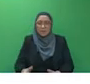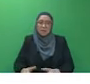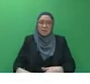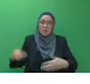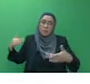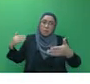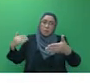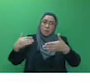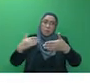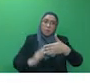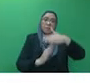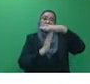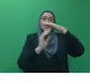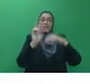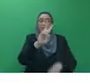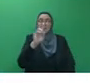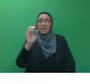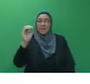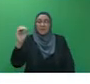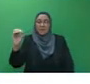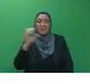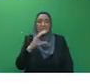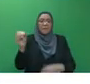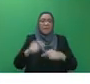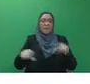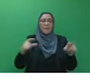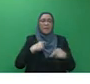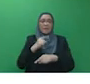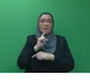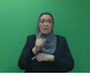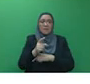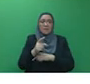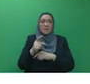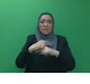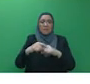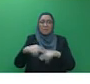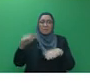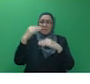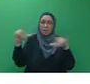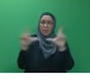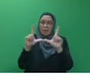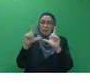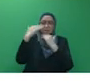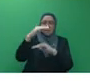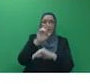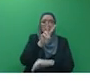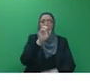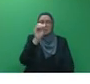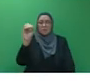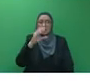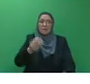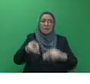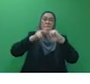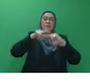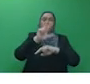90 people it went up to 200 before we even realized we had a license a version of the virtual meeting which was kept at 200